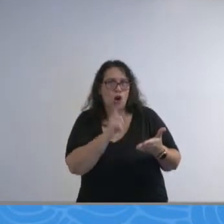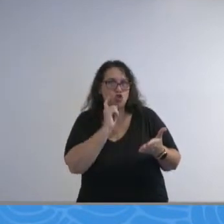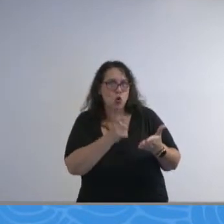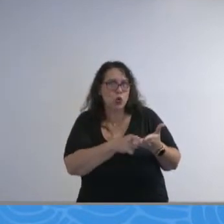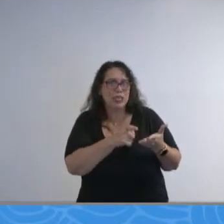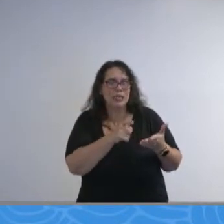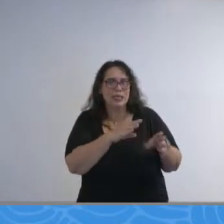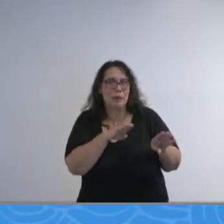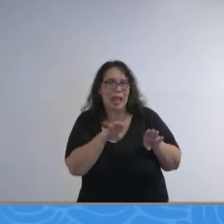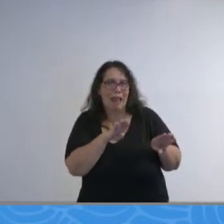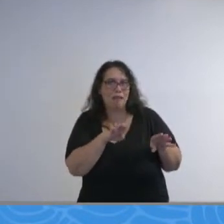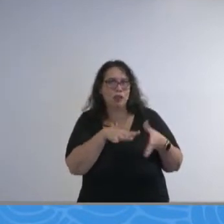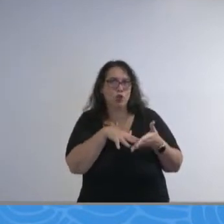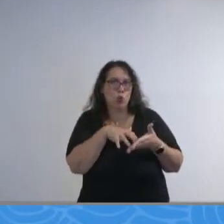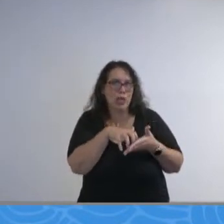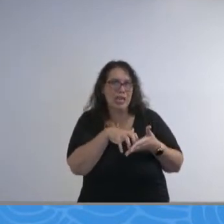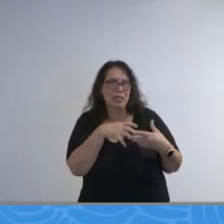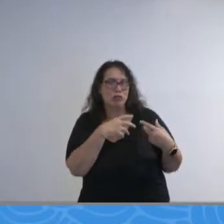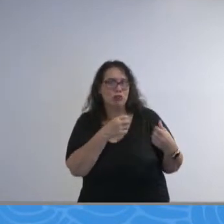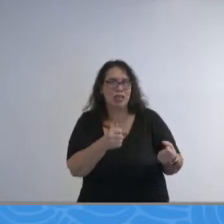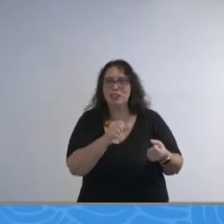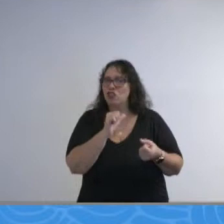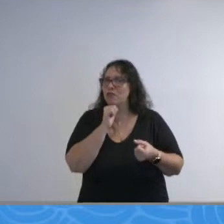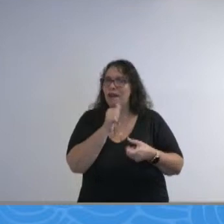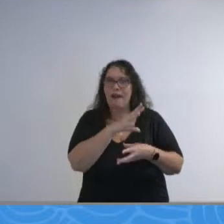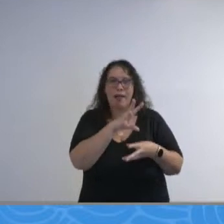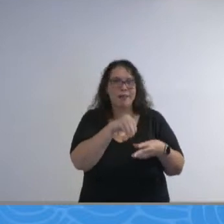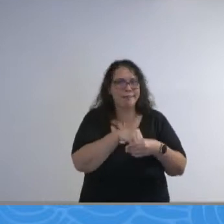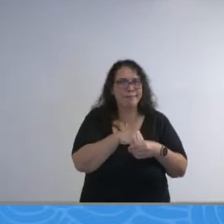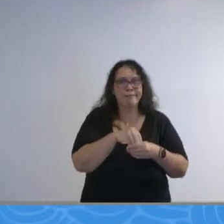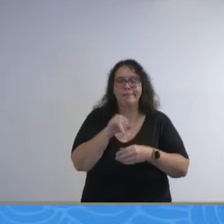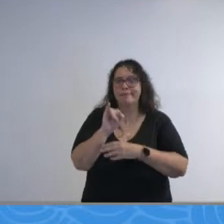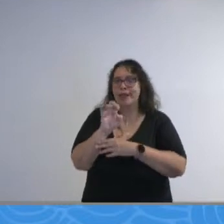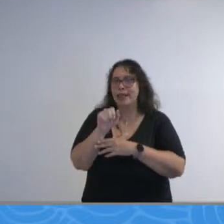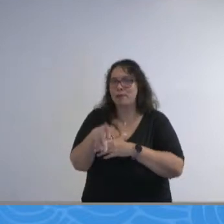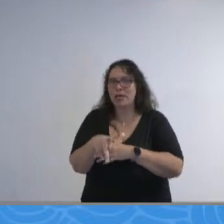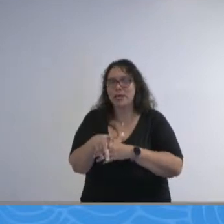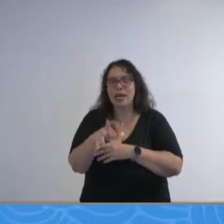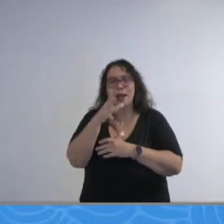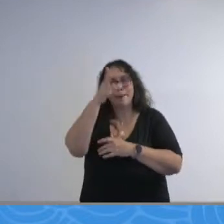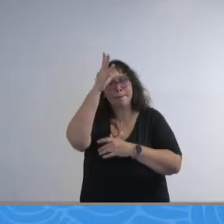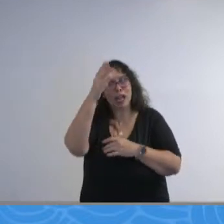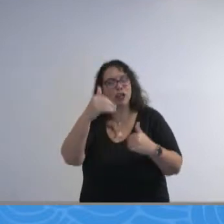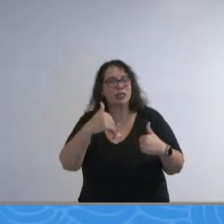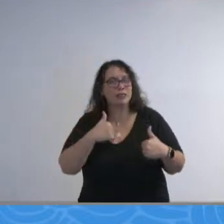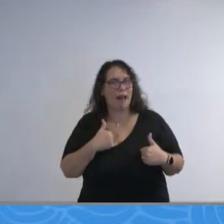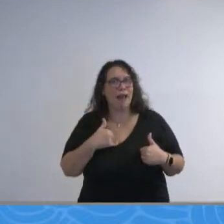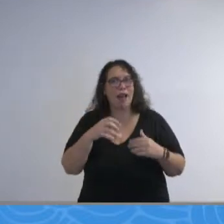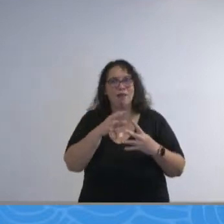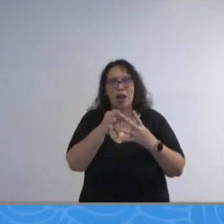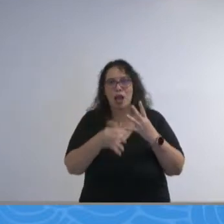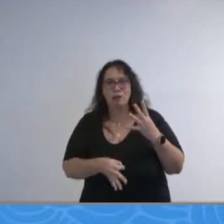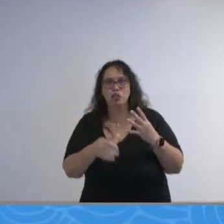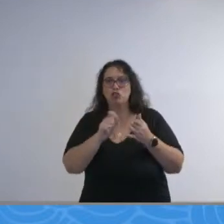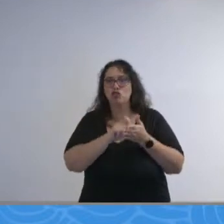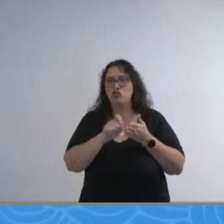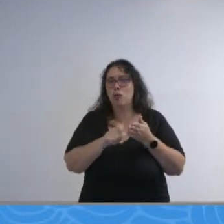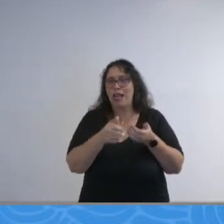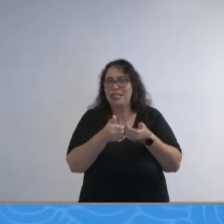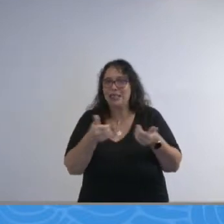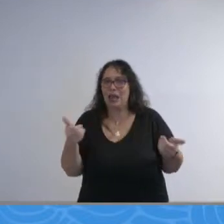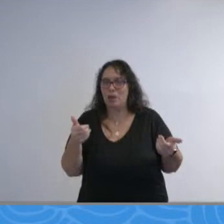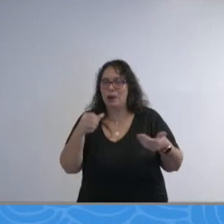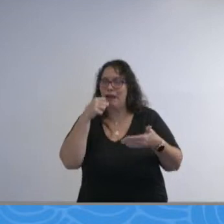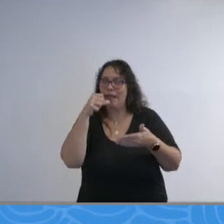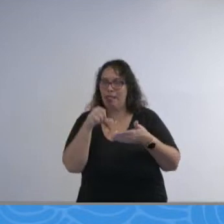or weaknesses and strengths that are not noted in the IEP. Parents always have the option to write up separately in a